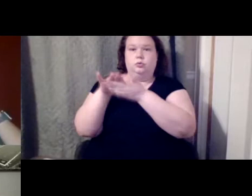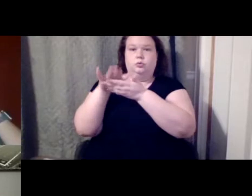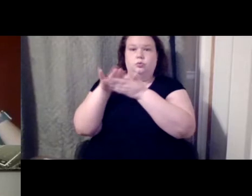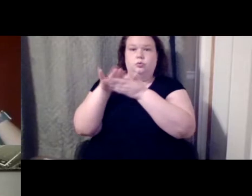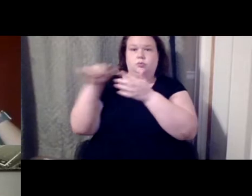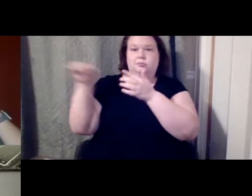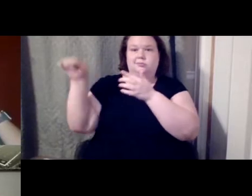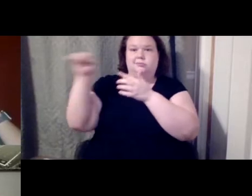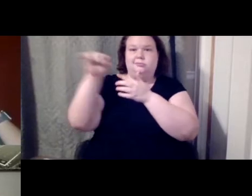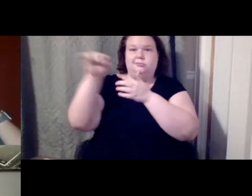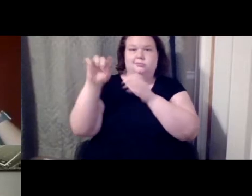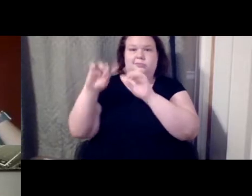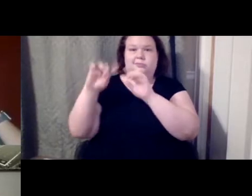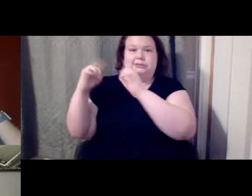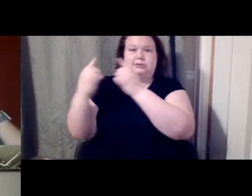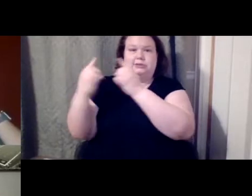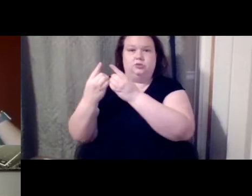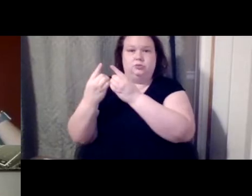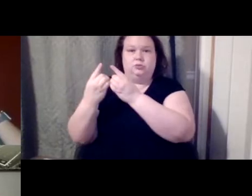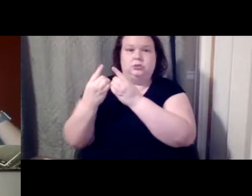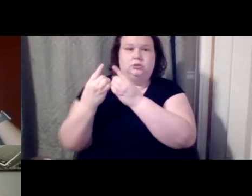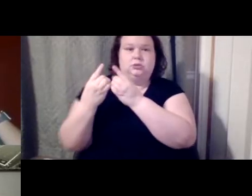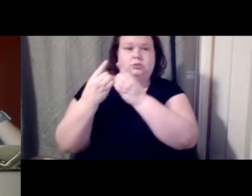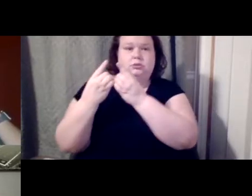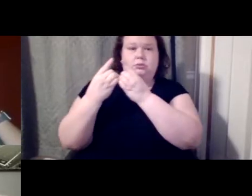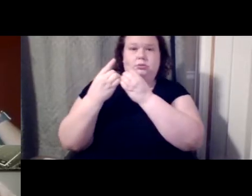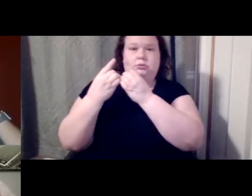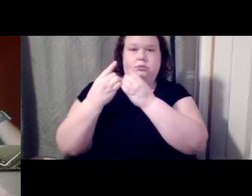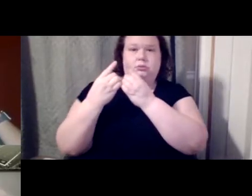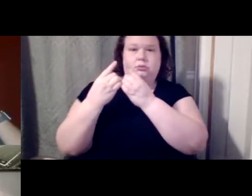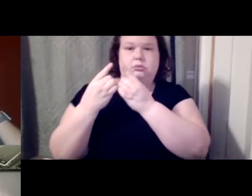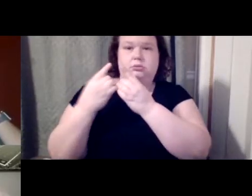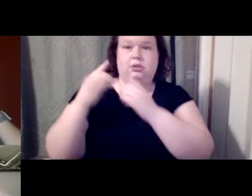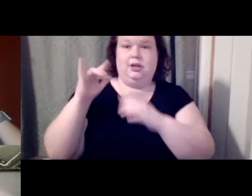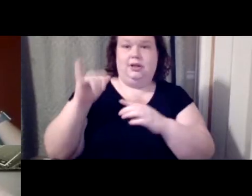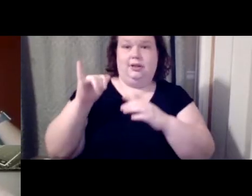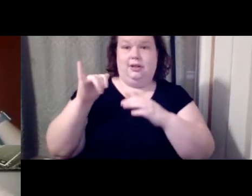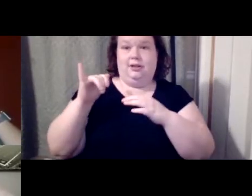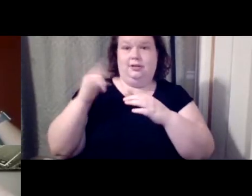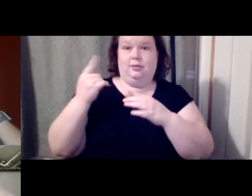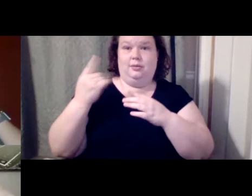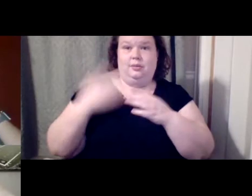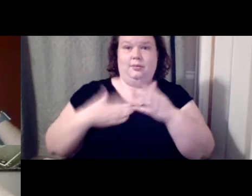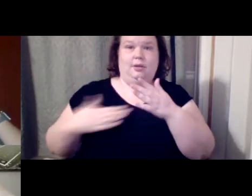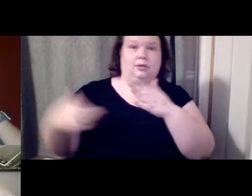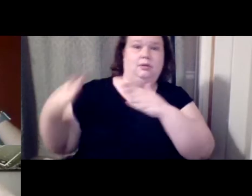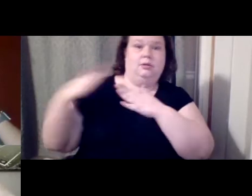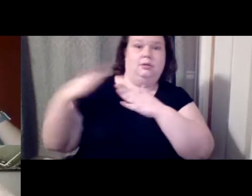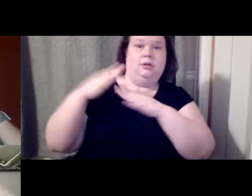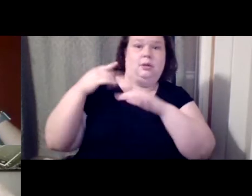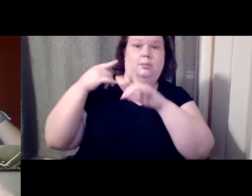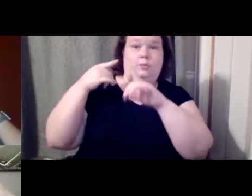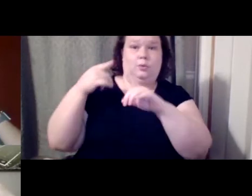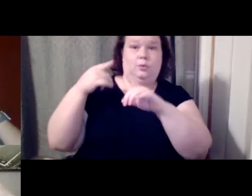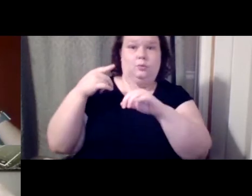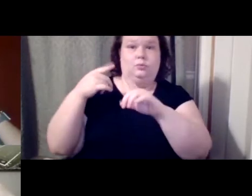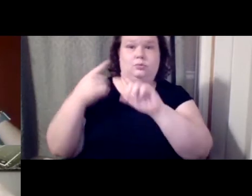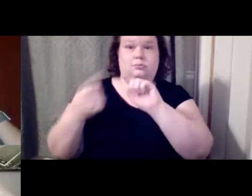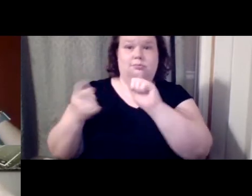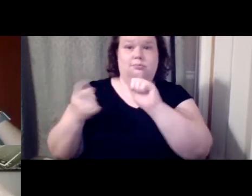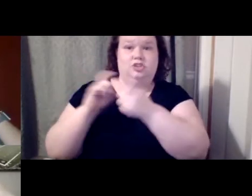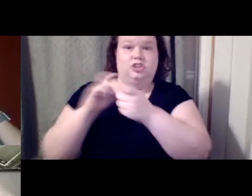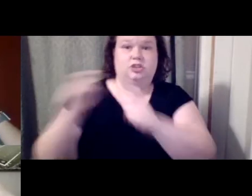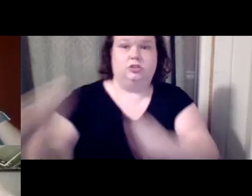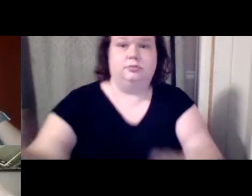facilities. So that is huge on my goals right now, as far as making those changes that need to be